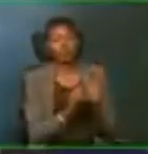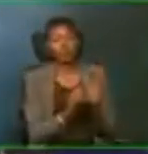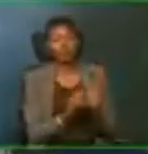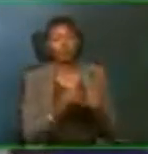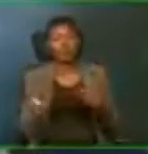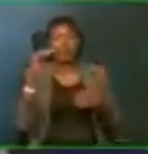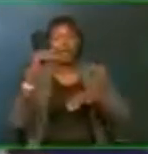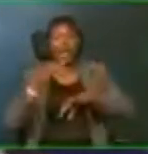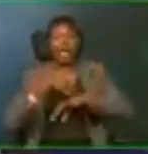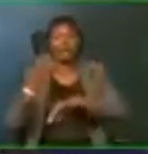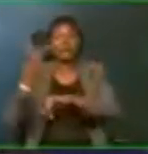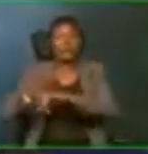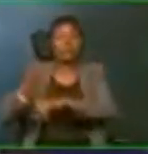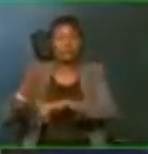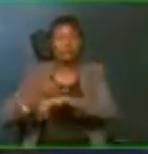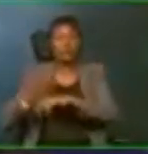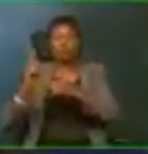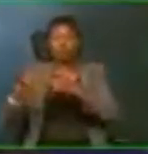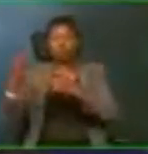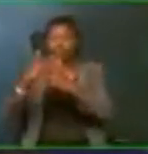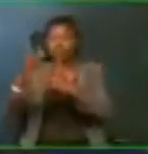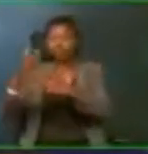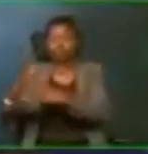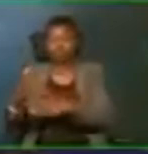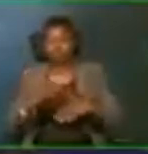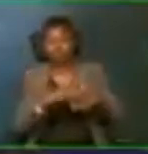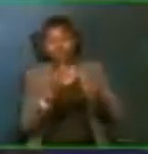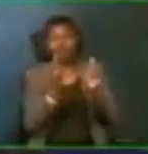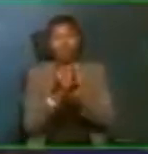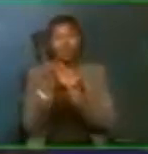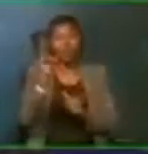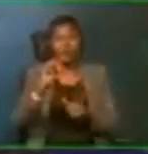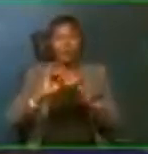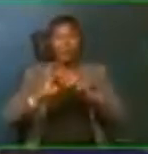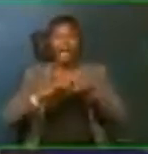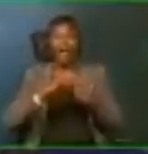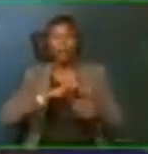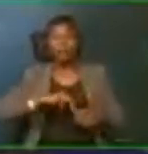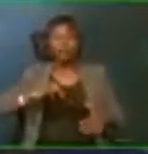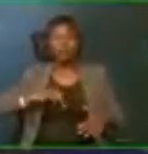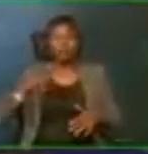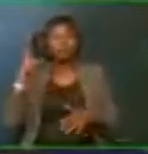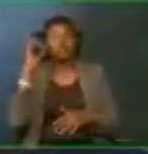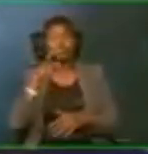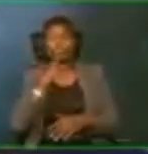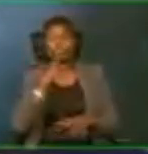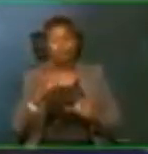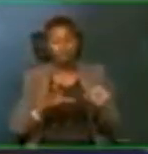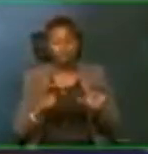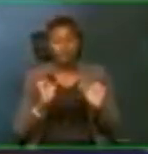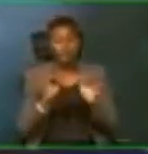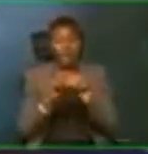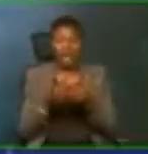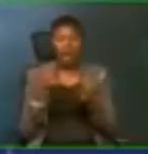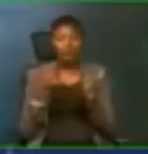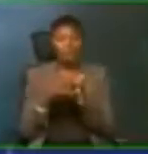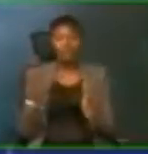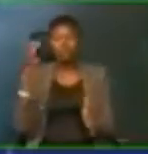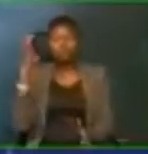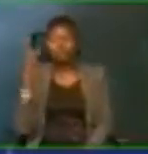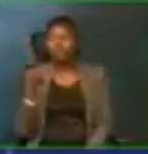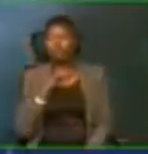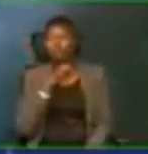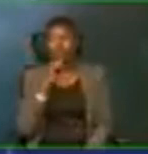in Ibadan to share with them, by the grace of God, how ministry should be done, how ministry should not